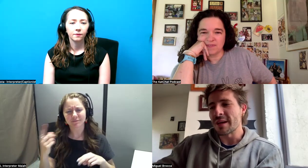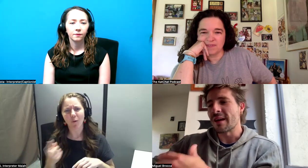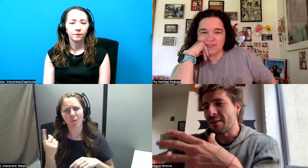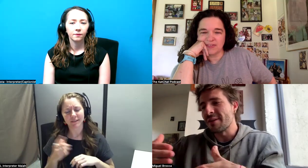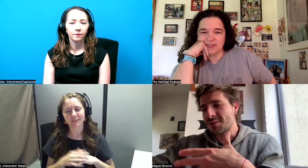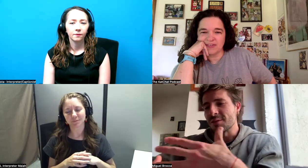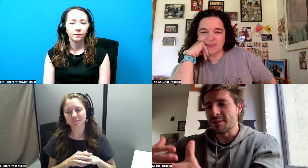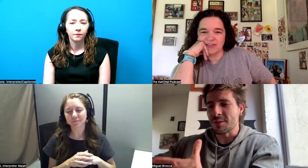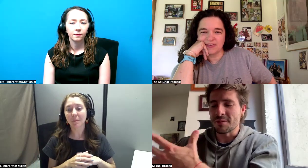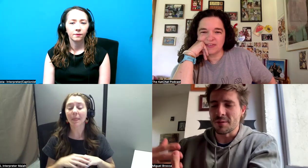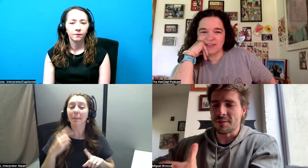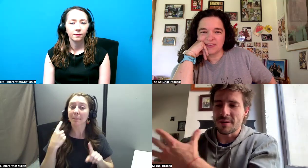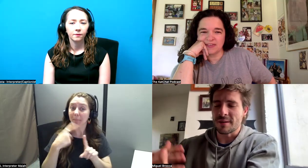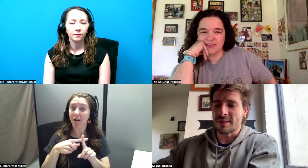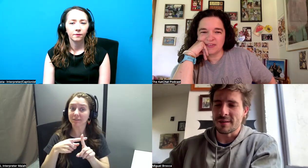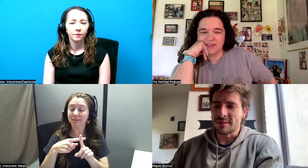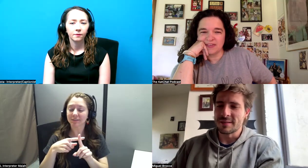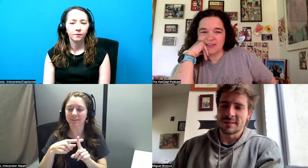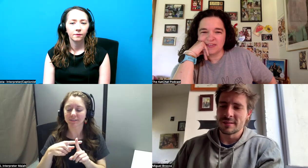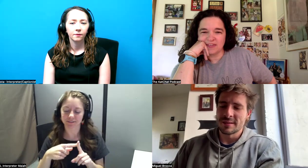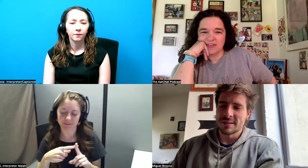Plus, we eventually, with